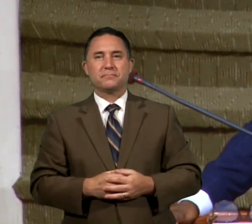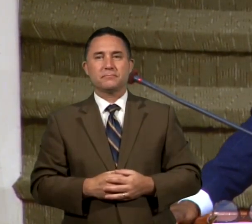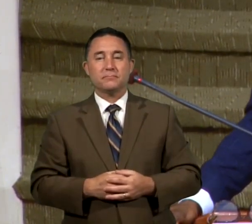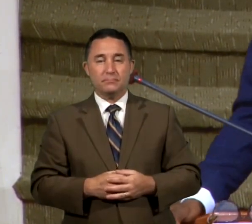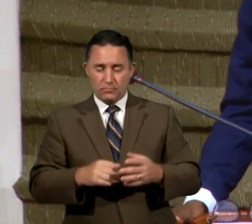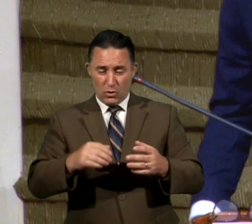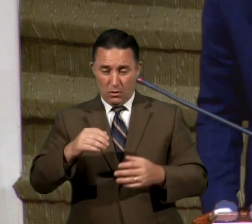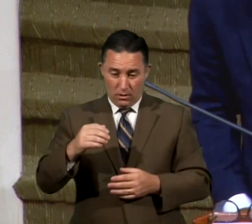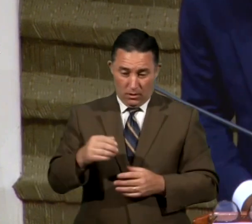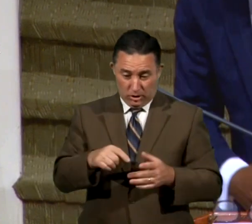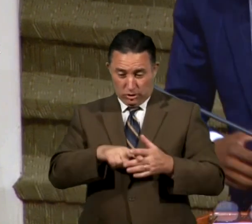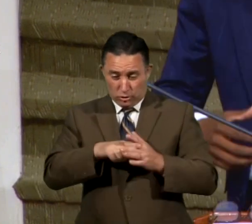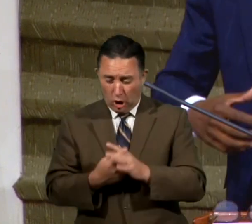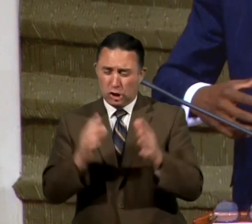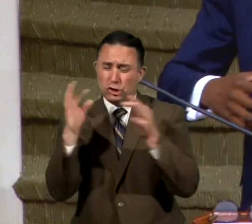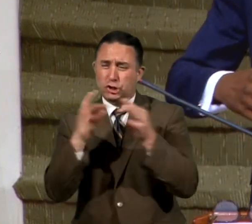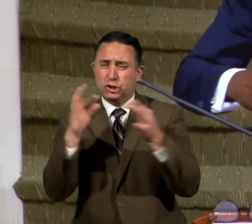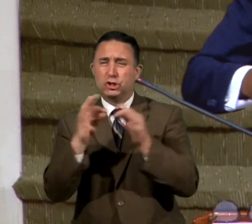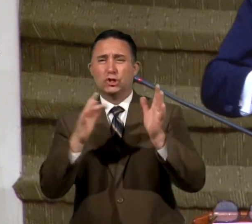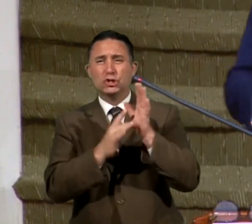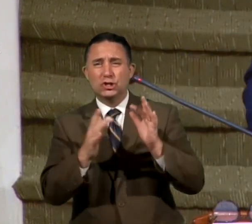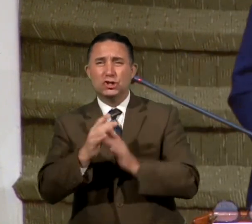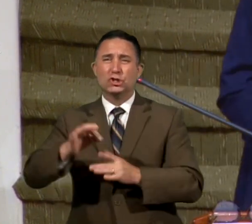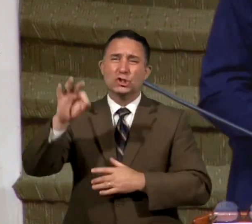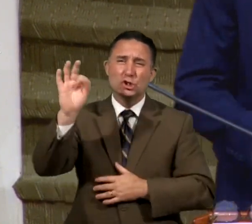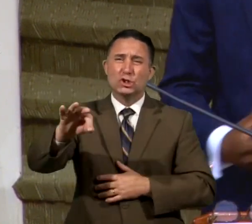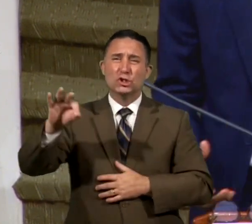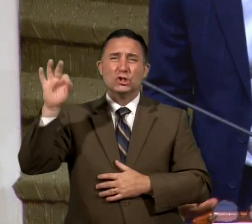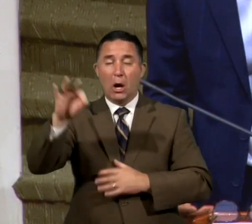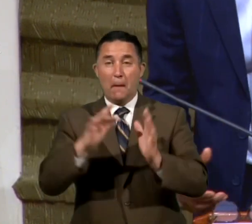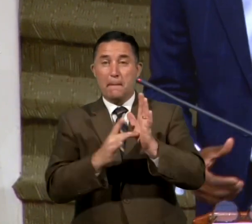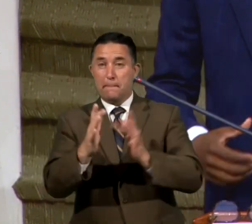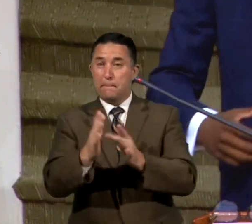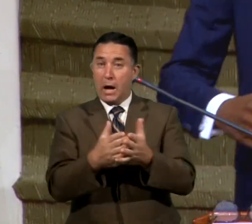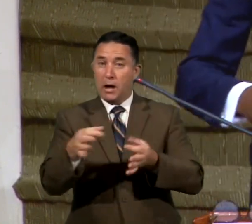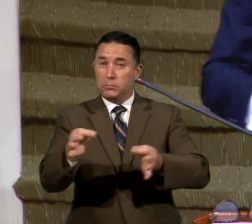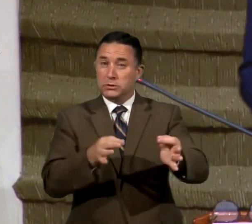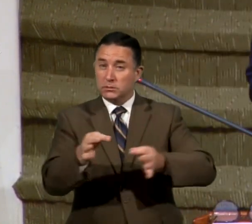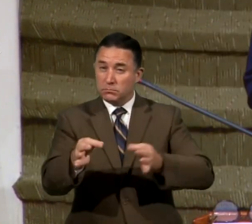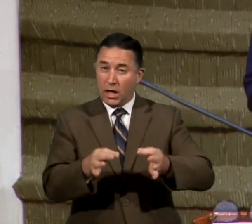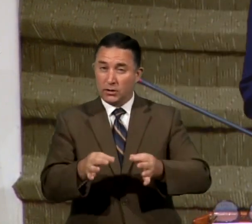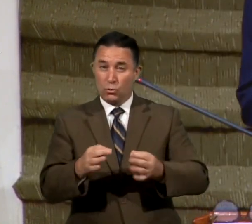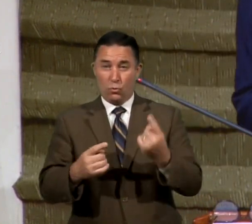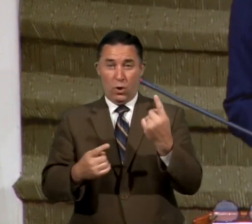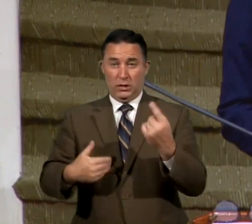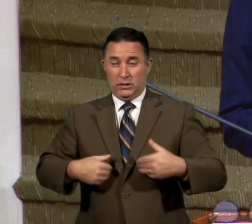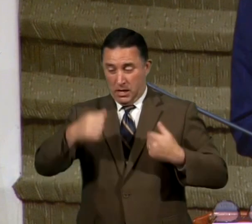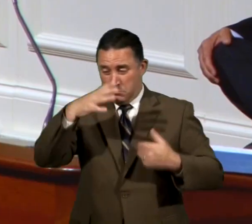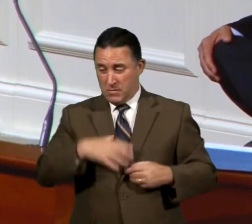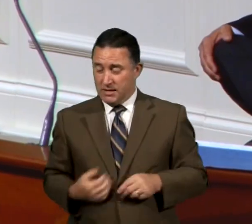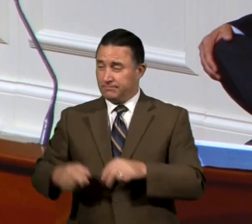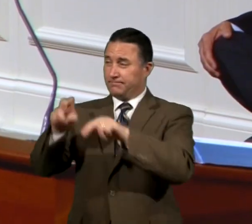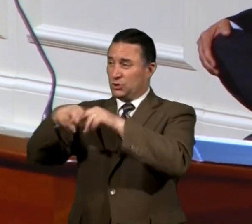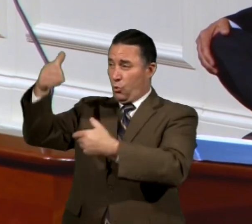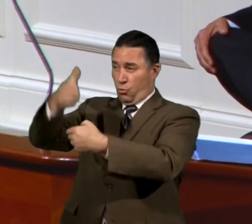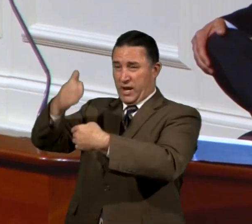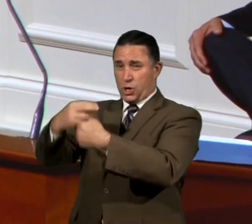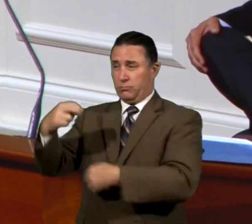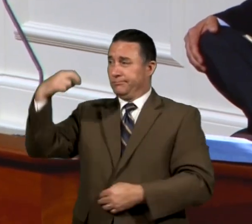He began to speak about Jesus, and as he's speaking, the Bible says that there's a young man who was sitting in the